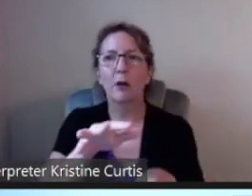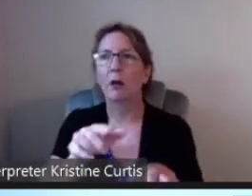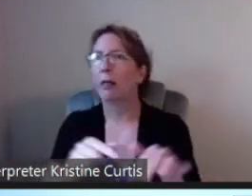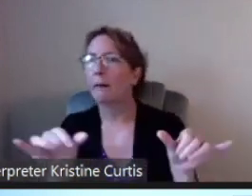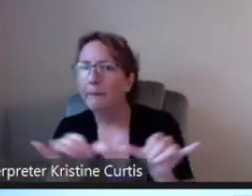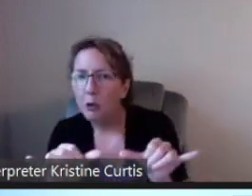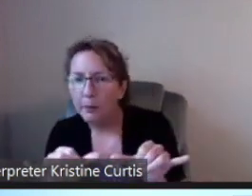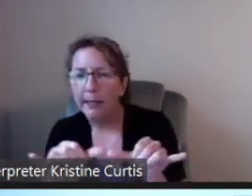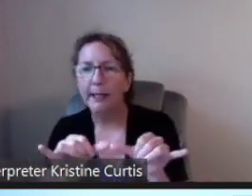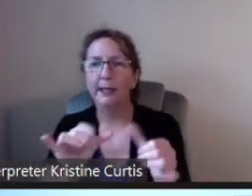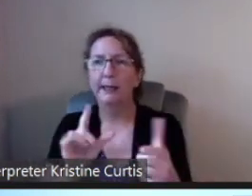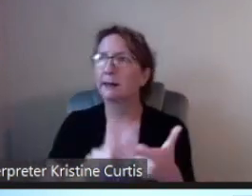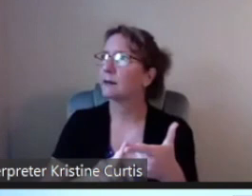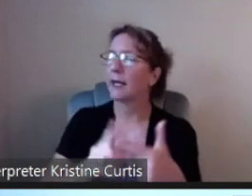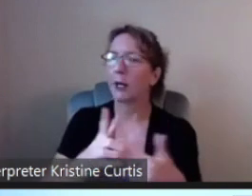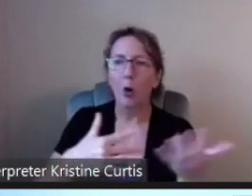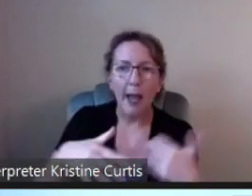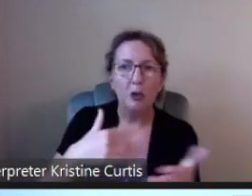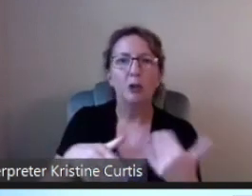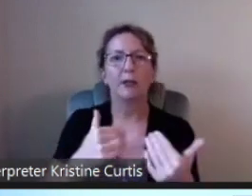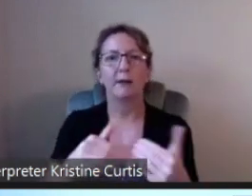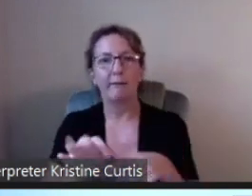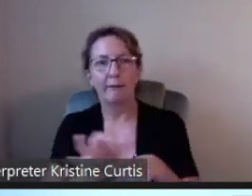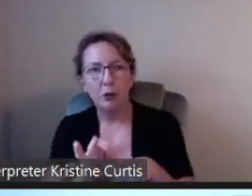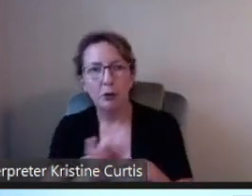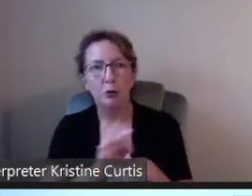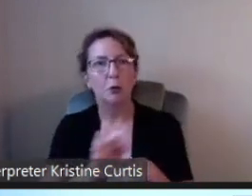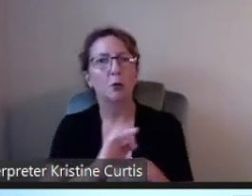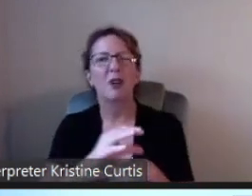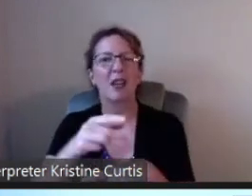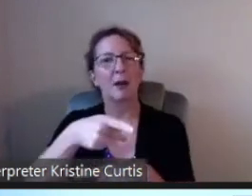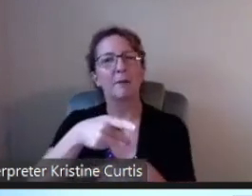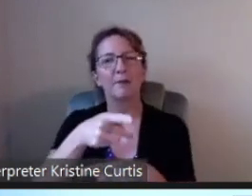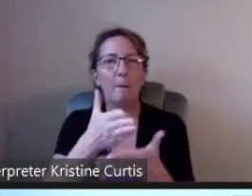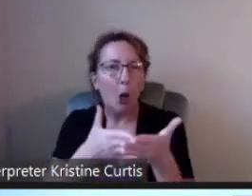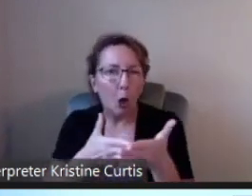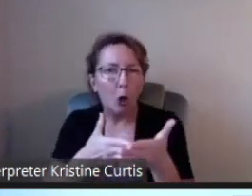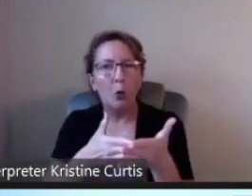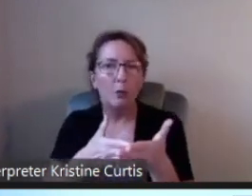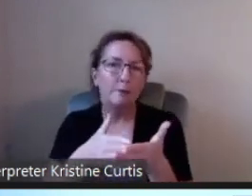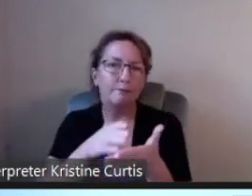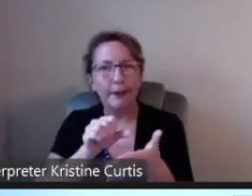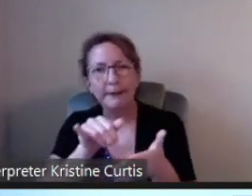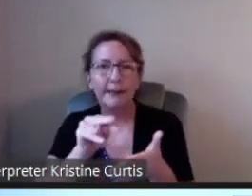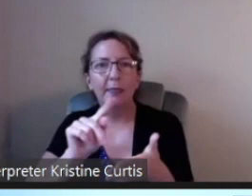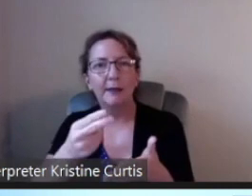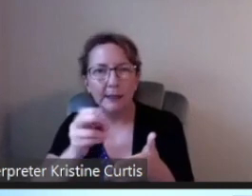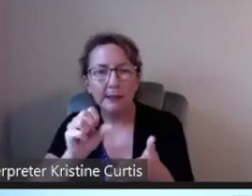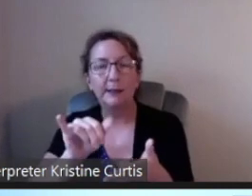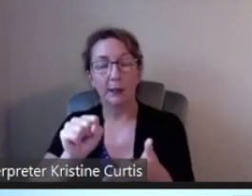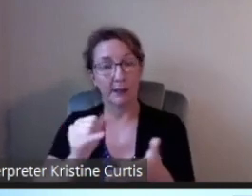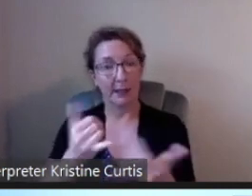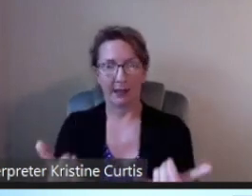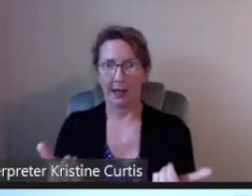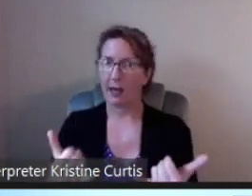aerosol cloud interaction, and functional nanoparticle synthesis. Given the COVID-19 situation and the urgent need for medical